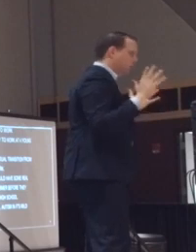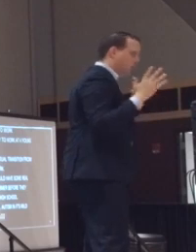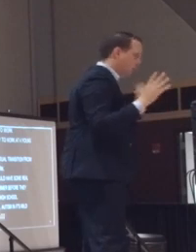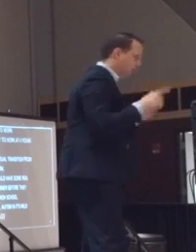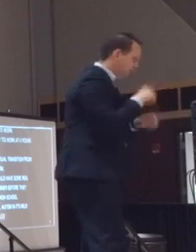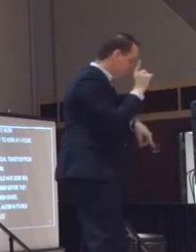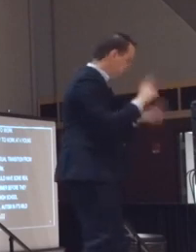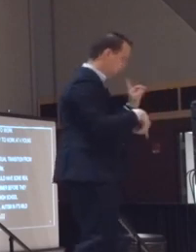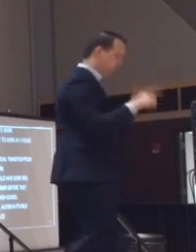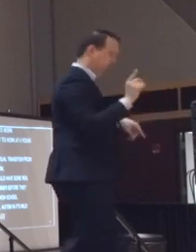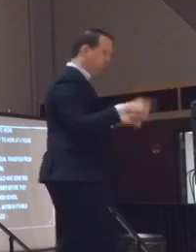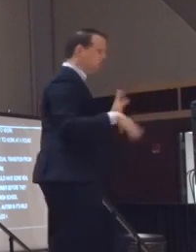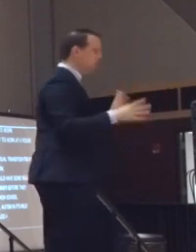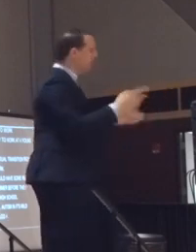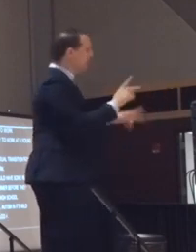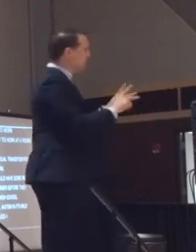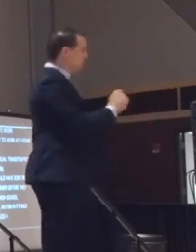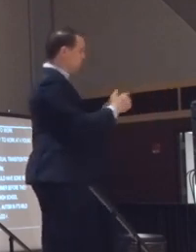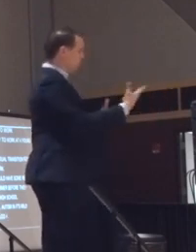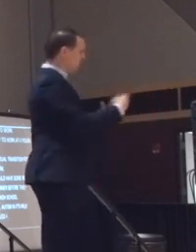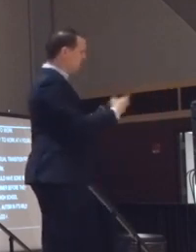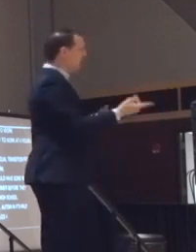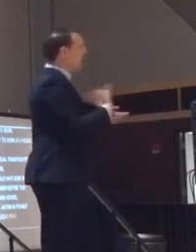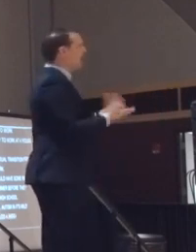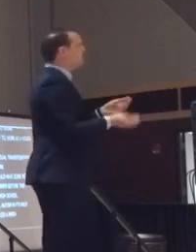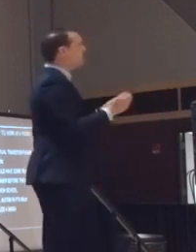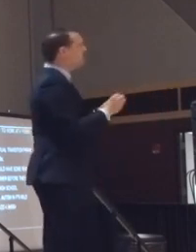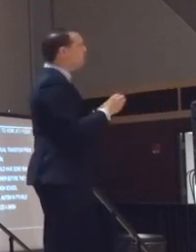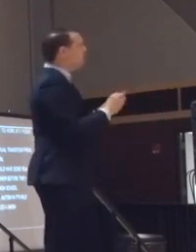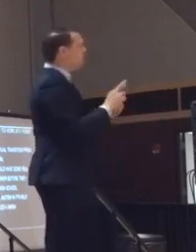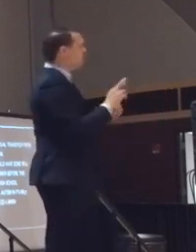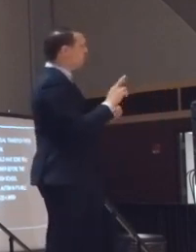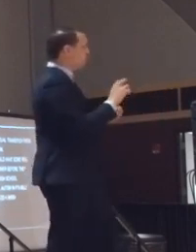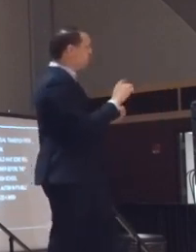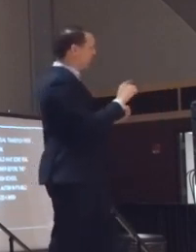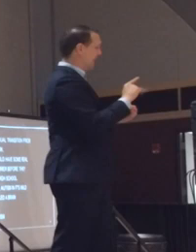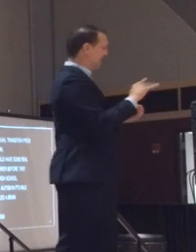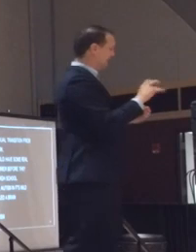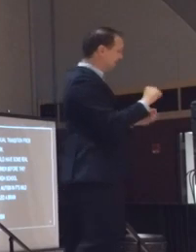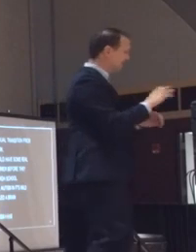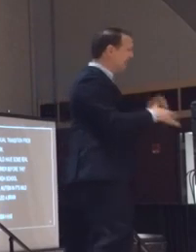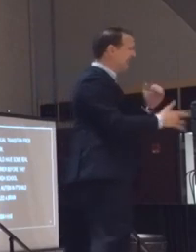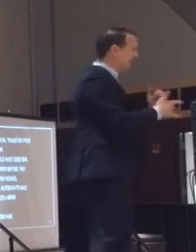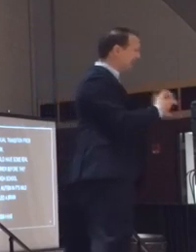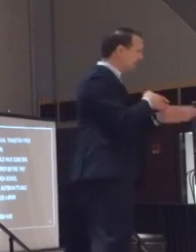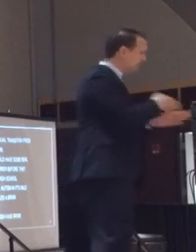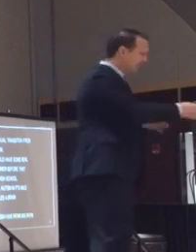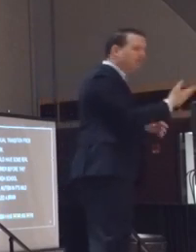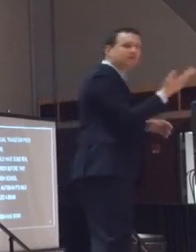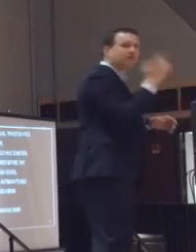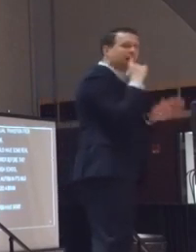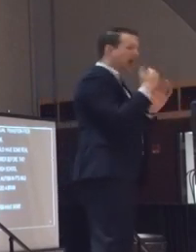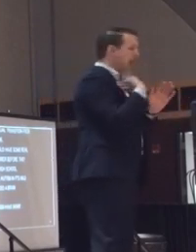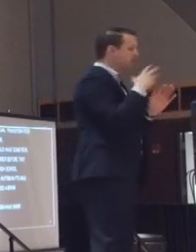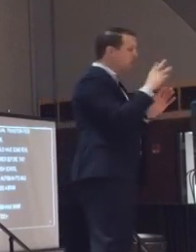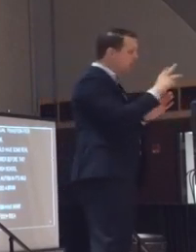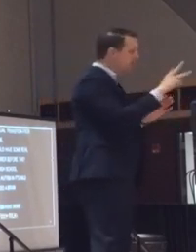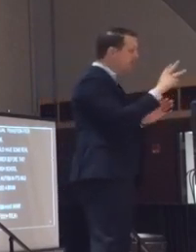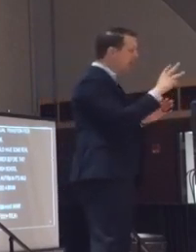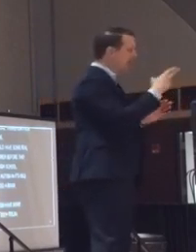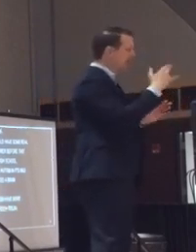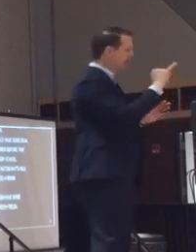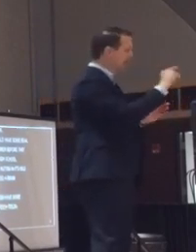is. You see, people with autism have more relatives in the tech fields. In fact, there's a website hit